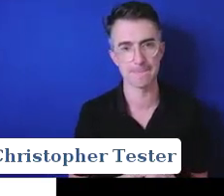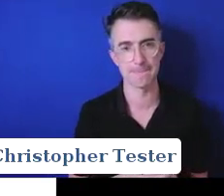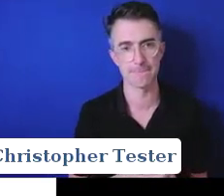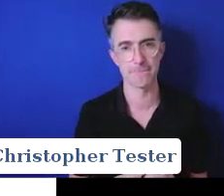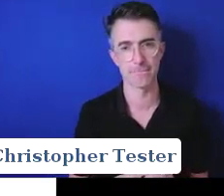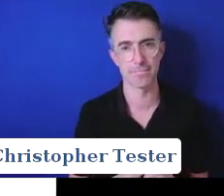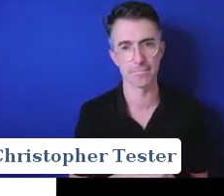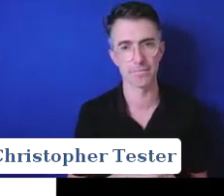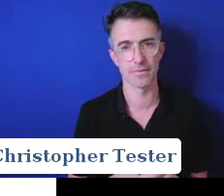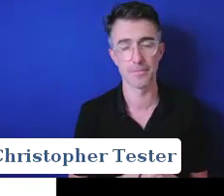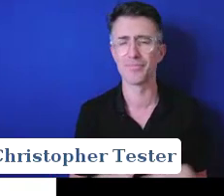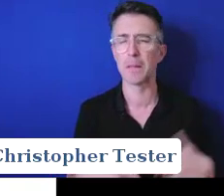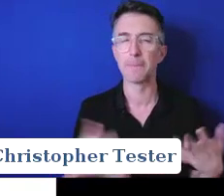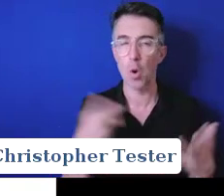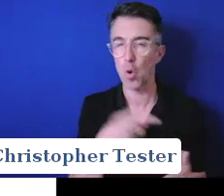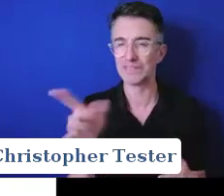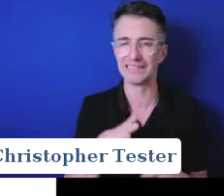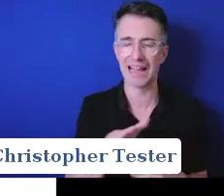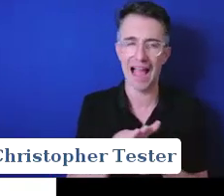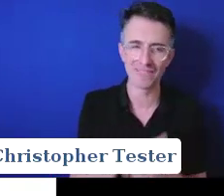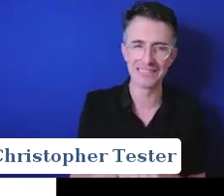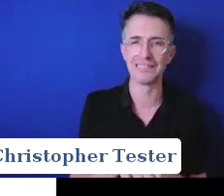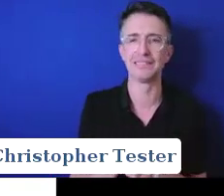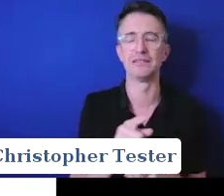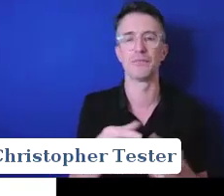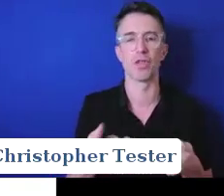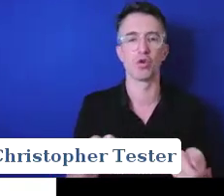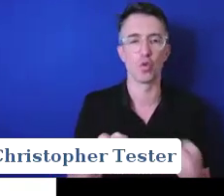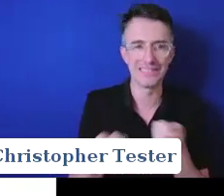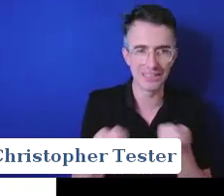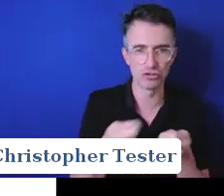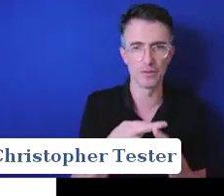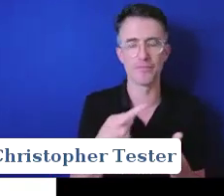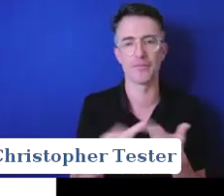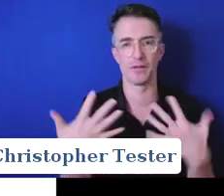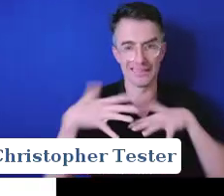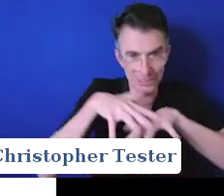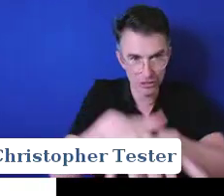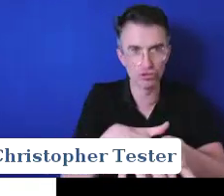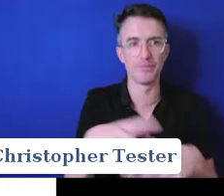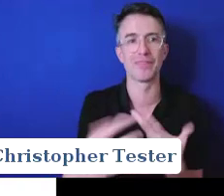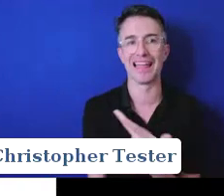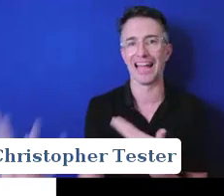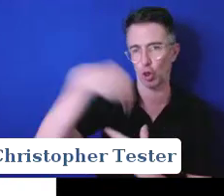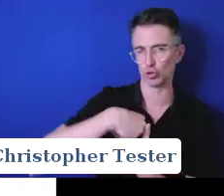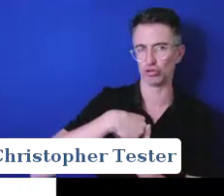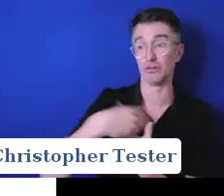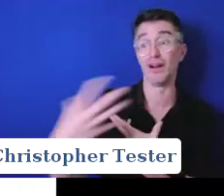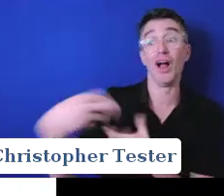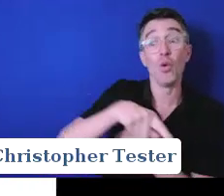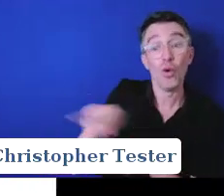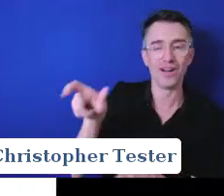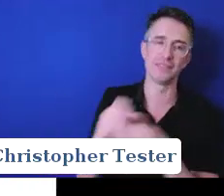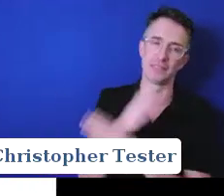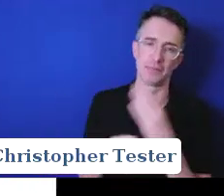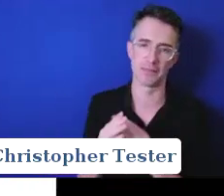collaborations, coordination, engagement of stakeholders. For example, like active engagement of